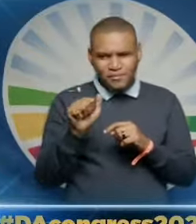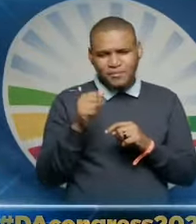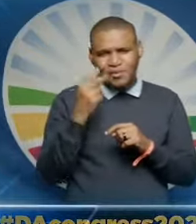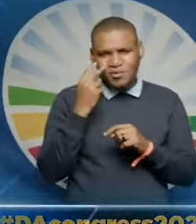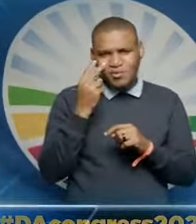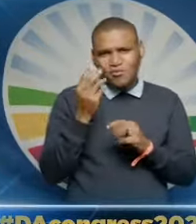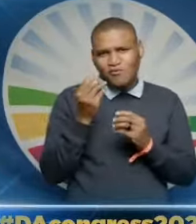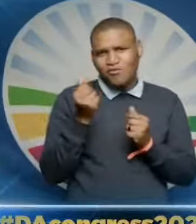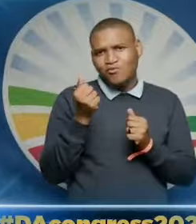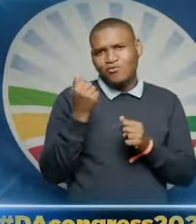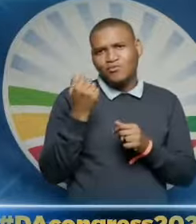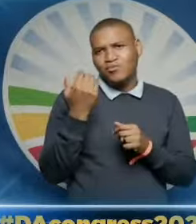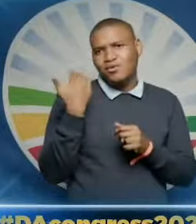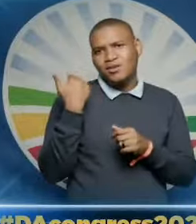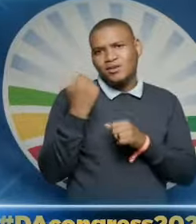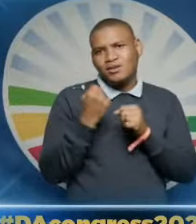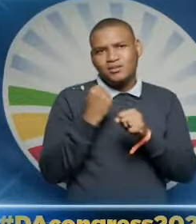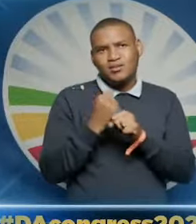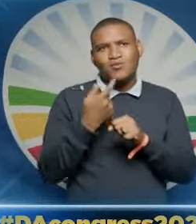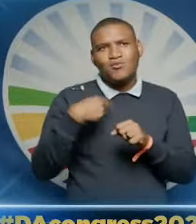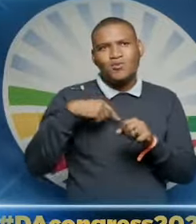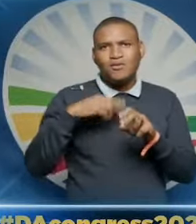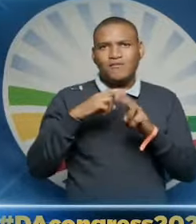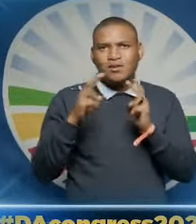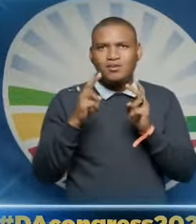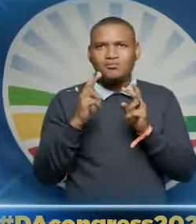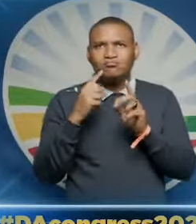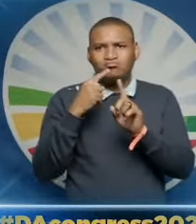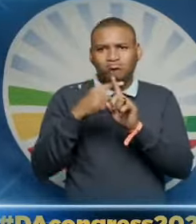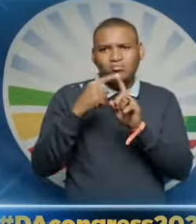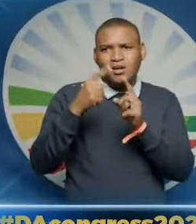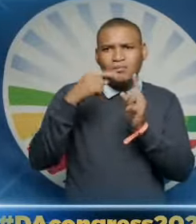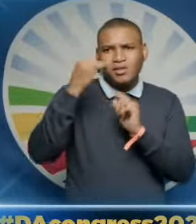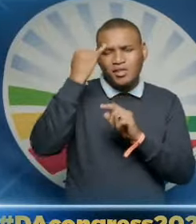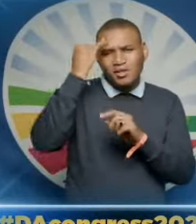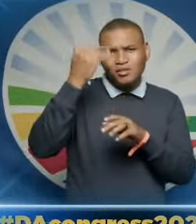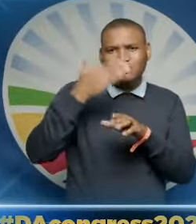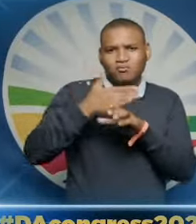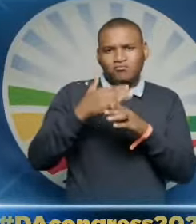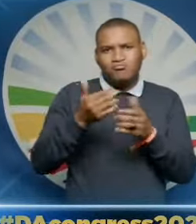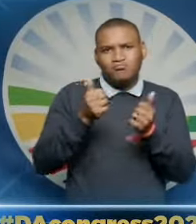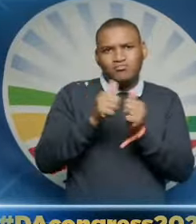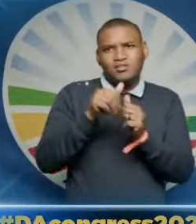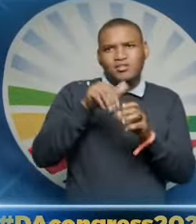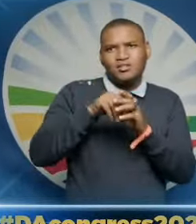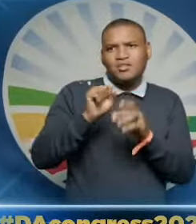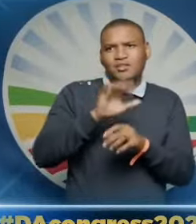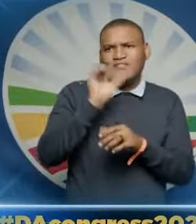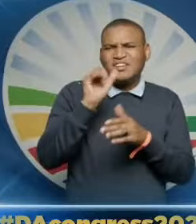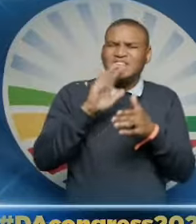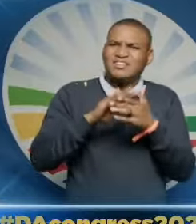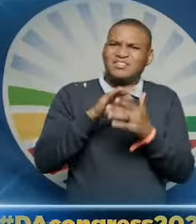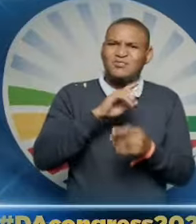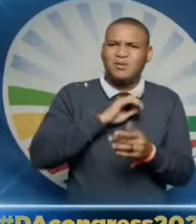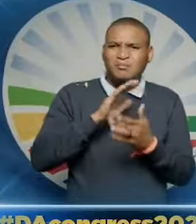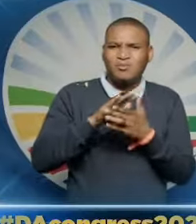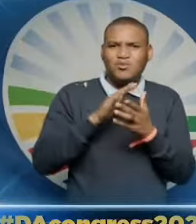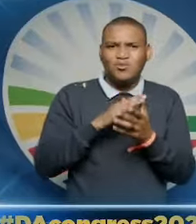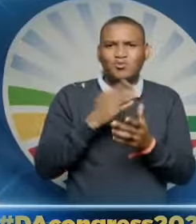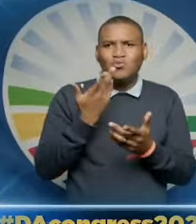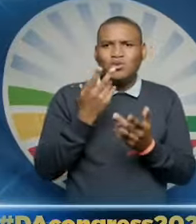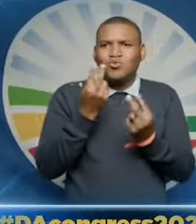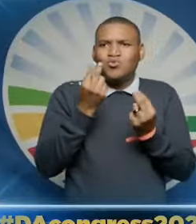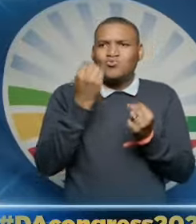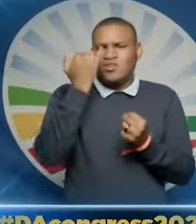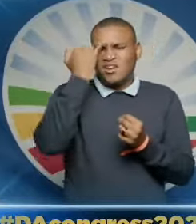a few years ago, we were all very optimistic about the idea of coalitions in South Africa. And the reason why we were optimistic is because it was a